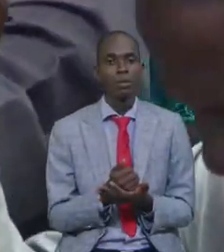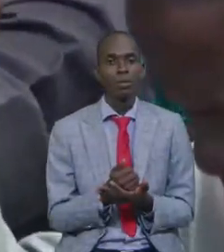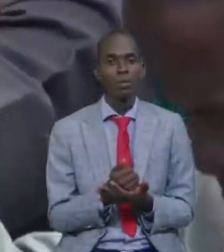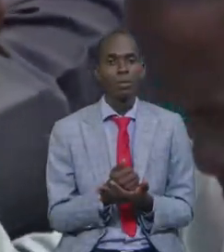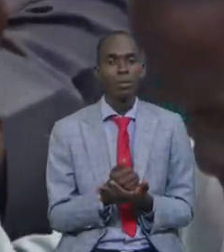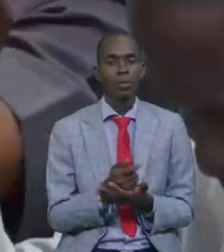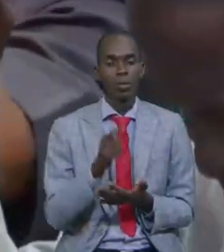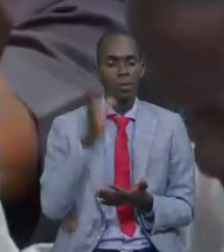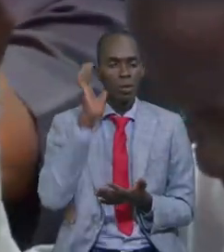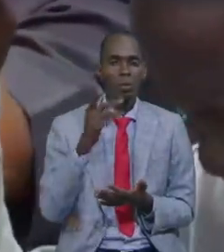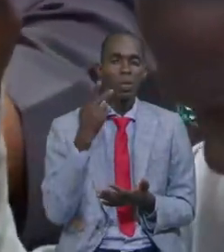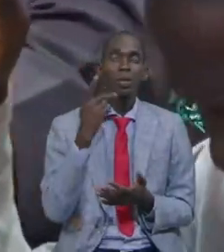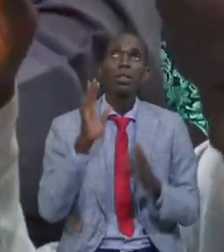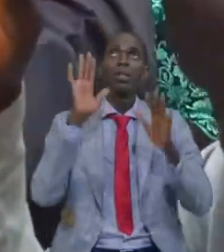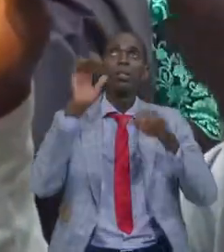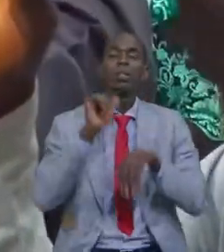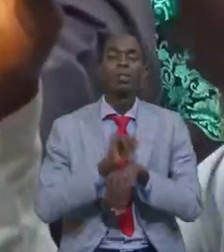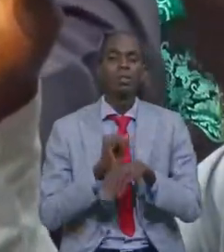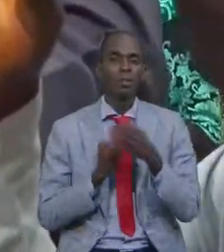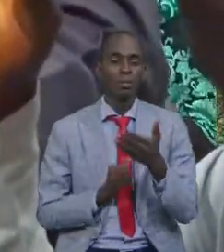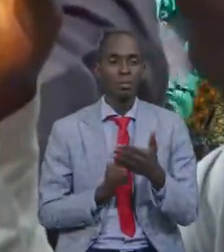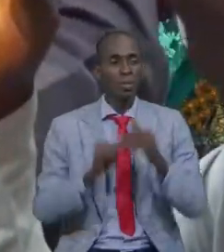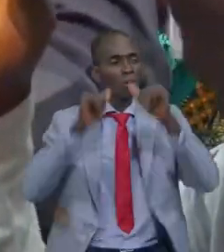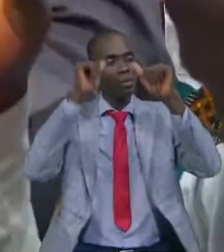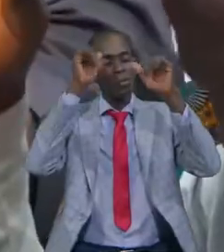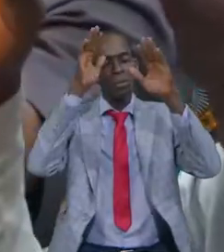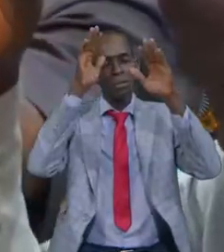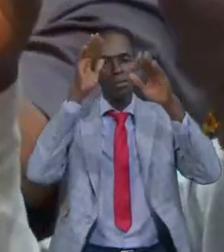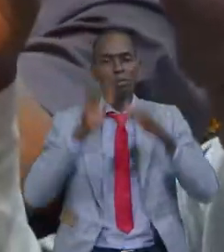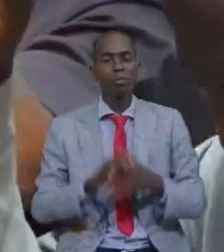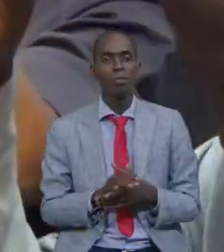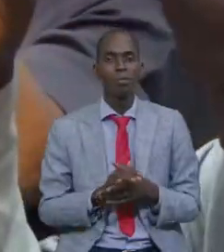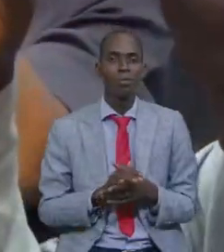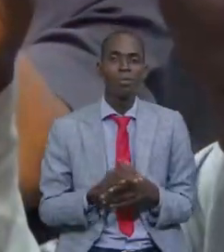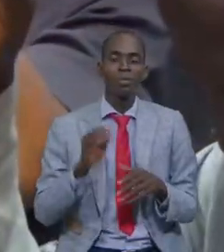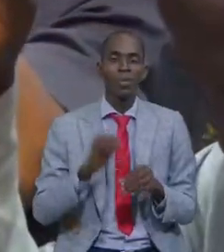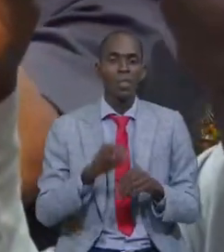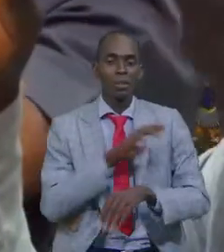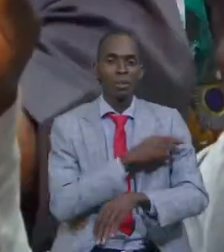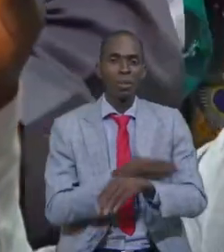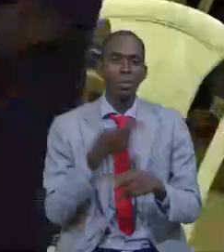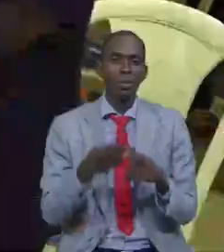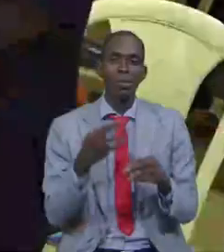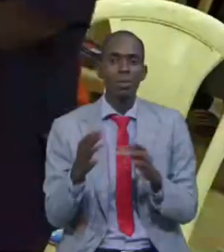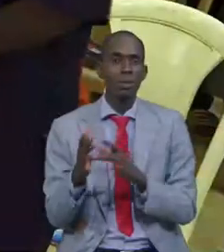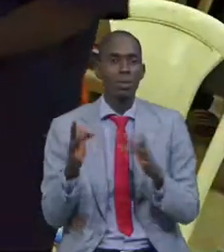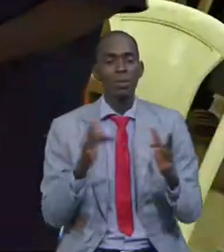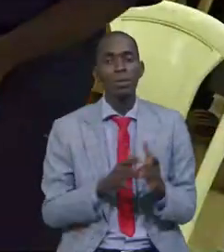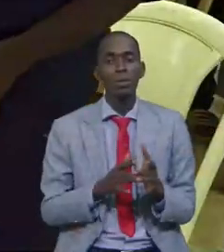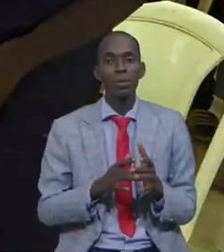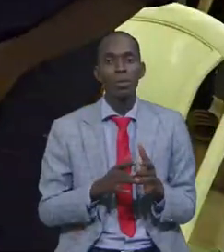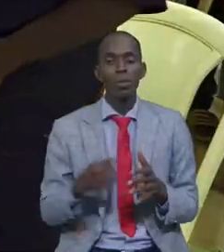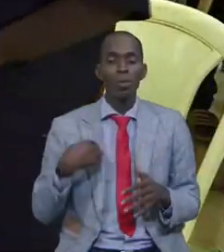you'll see the miracle there. Father, in the mighty name of Jesus, we know